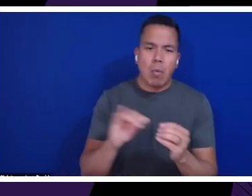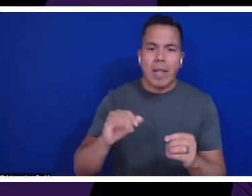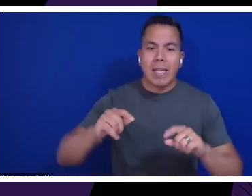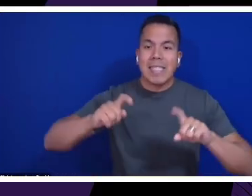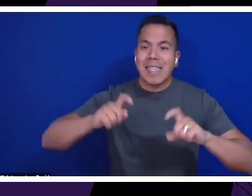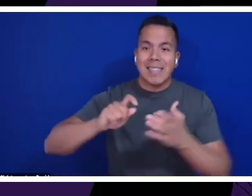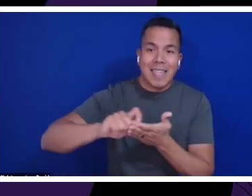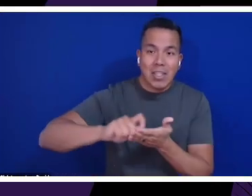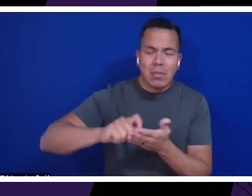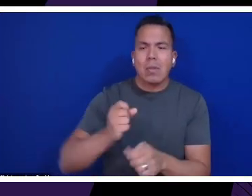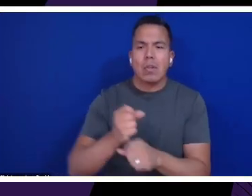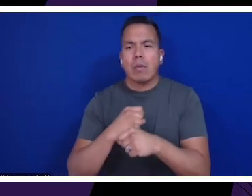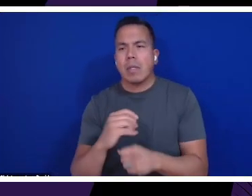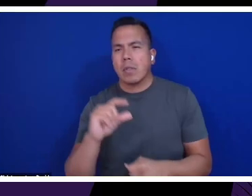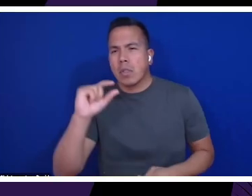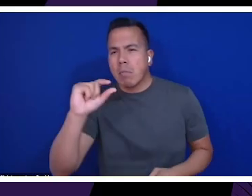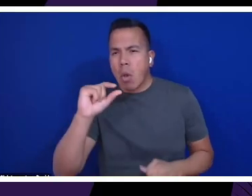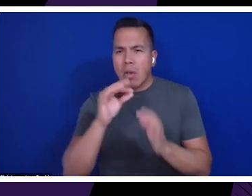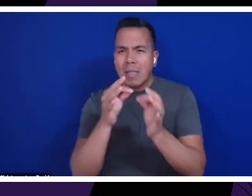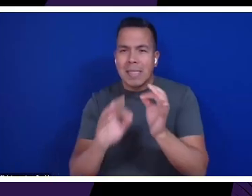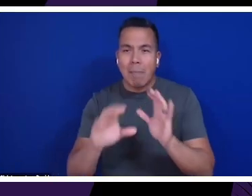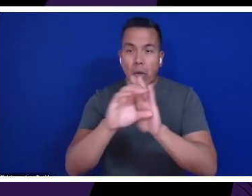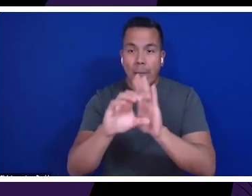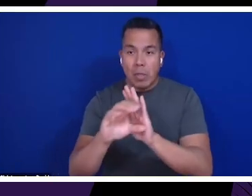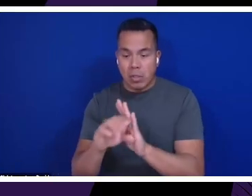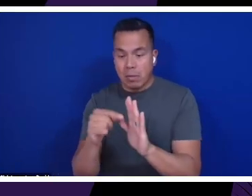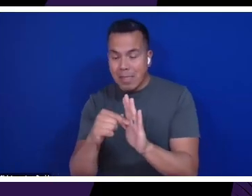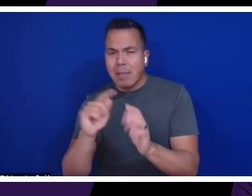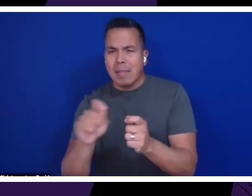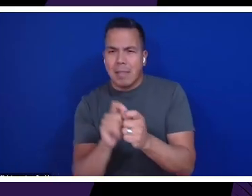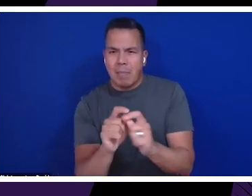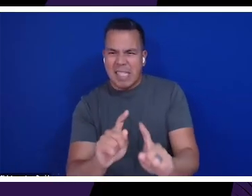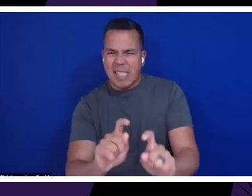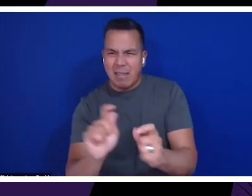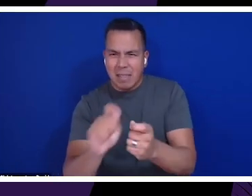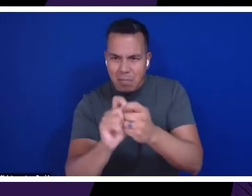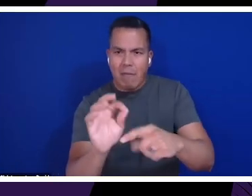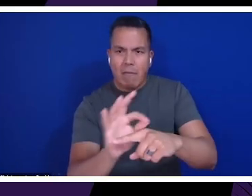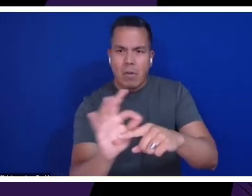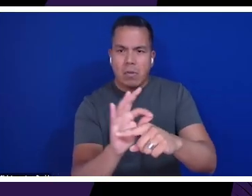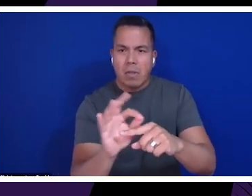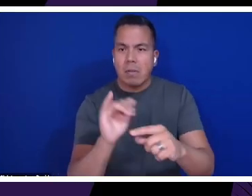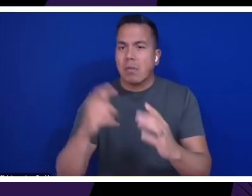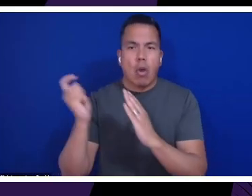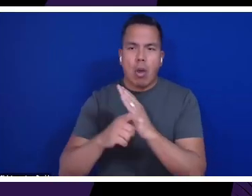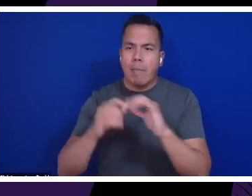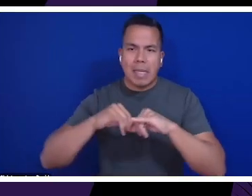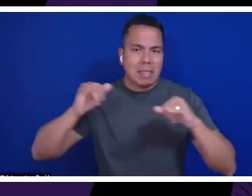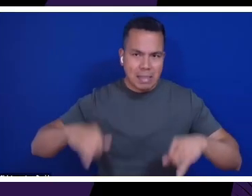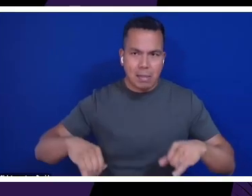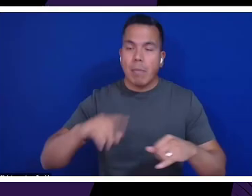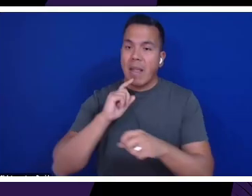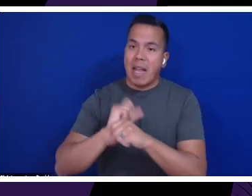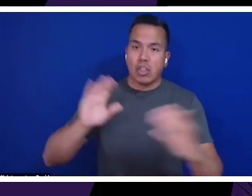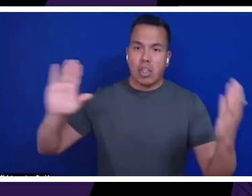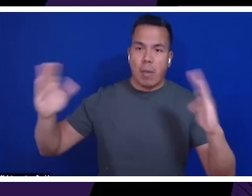creates small, simple images that specifically test a specific functionality. It's an automated system that compares 2